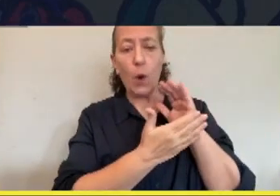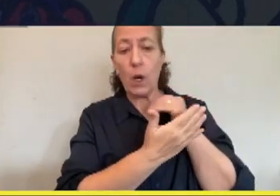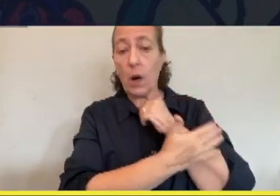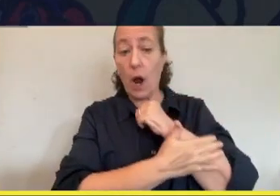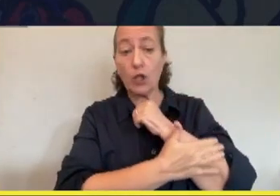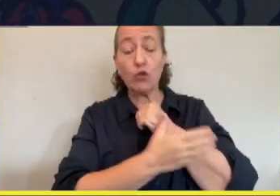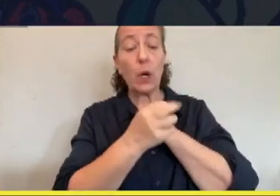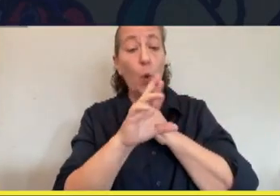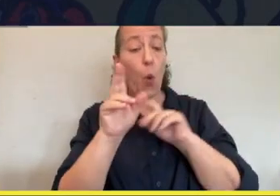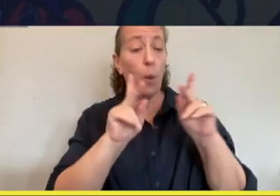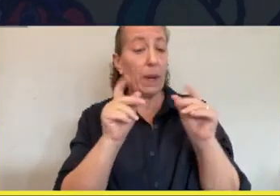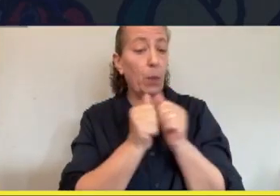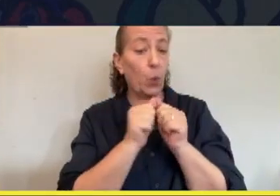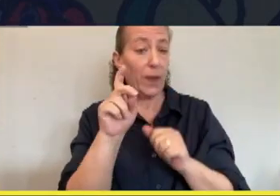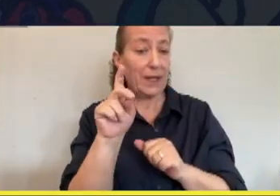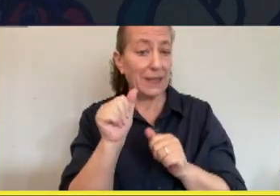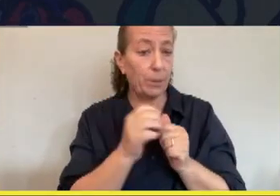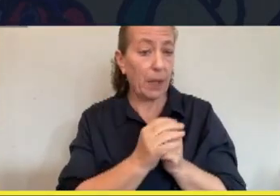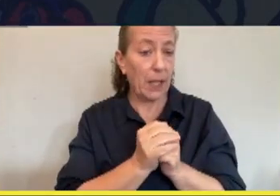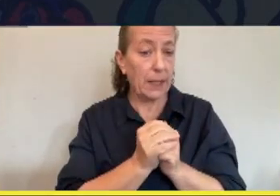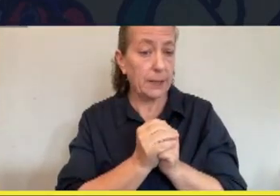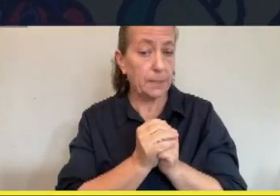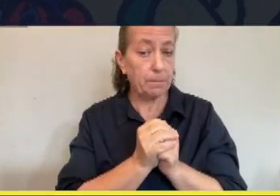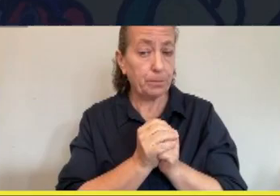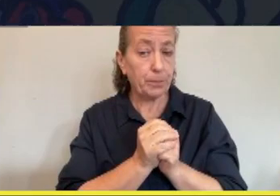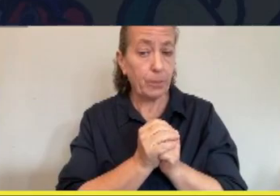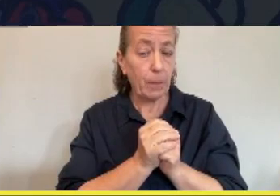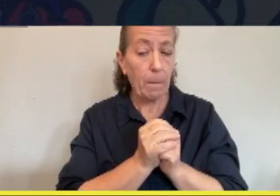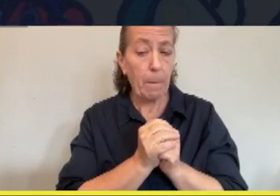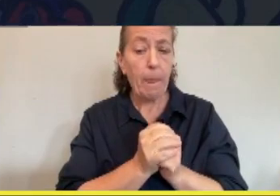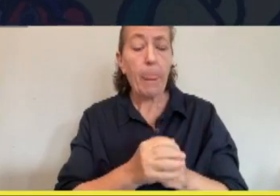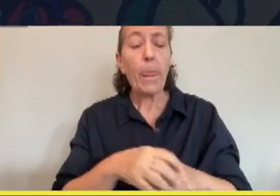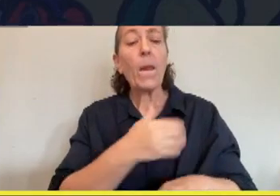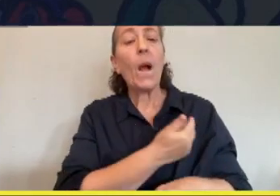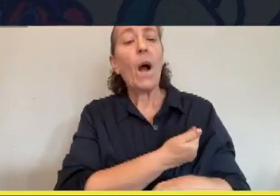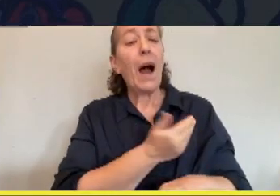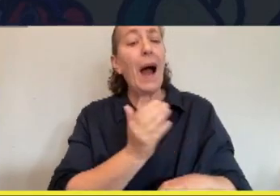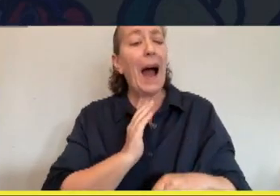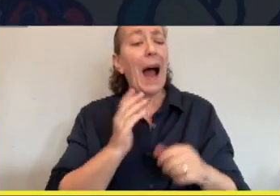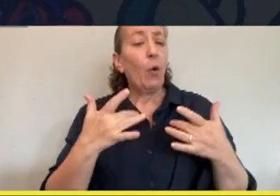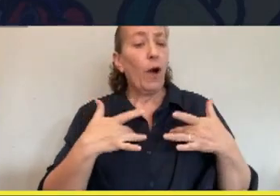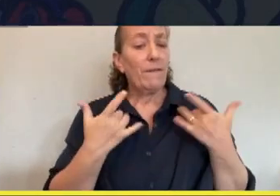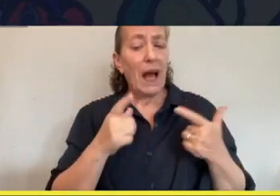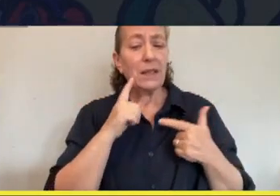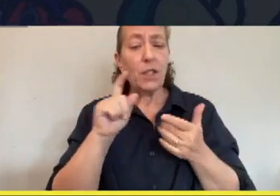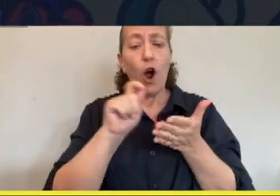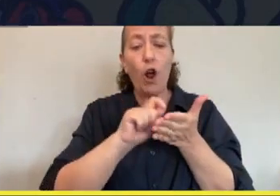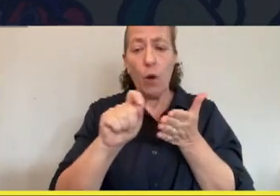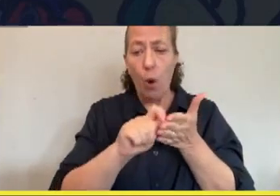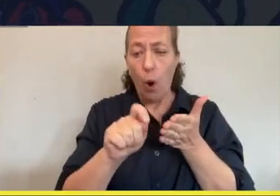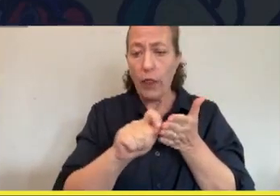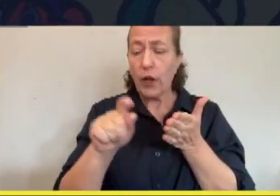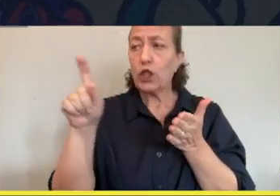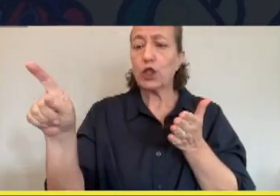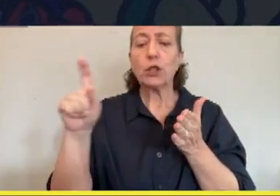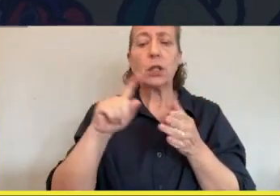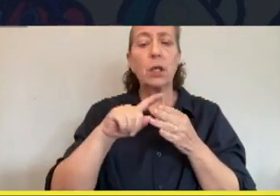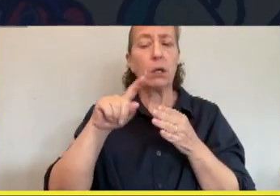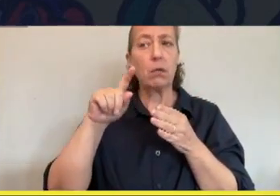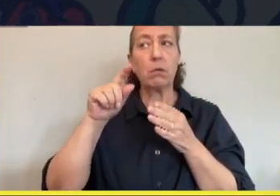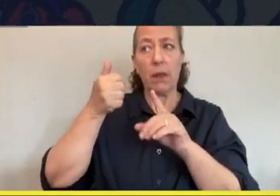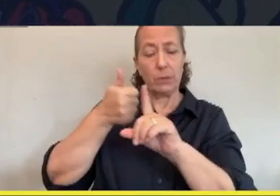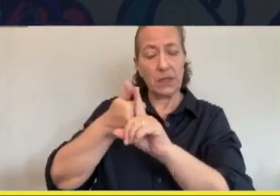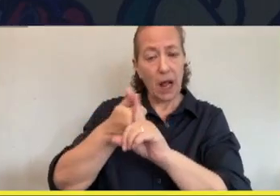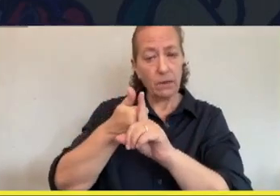disabilities. As with all of our theme issue release events, our speakers are the authors of the papers in the issue, and the authors in health